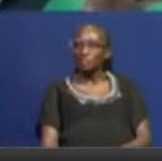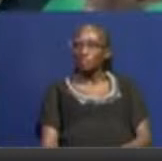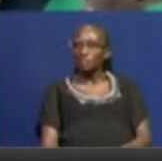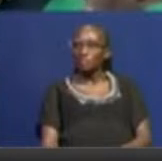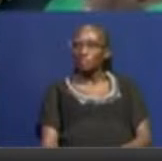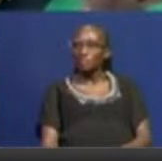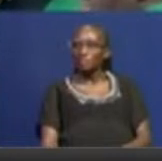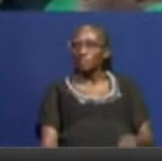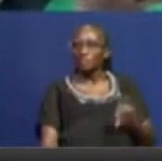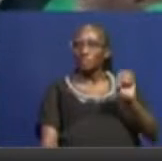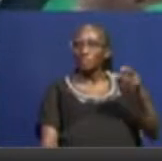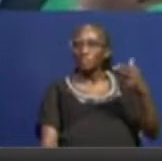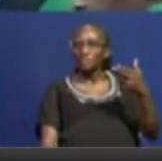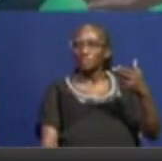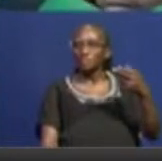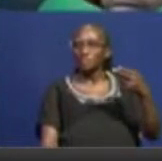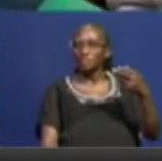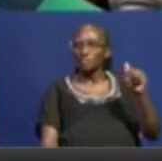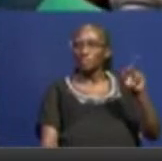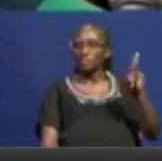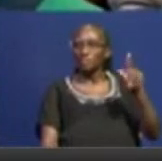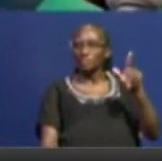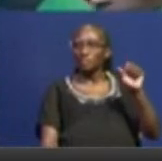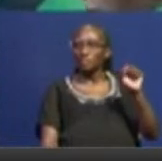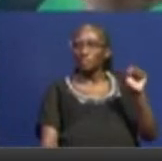Mwingi West Charles Ngusi Anguna.